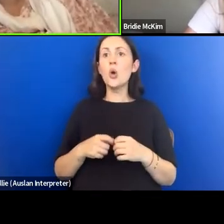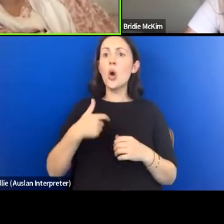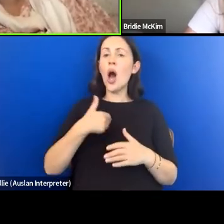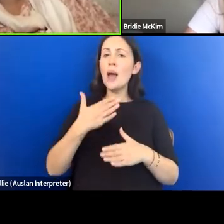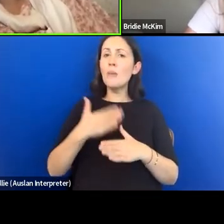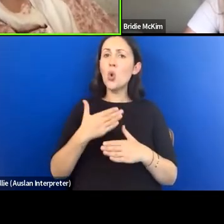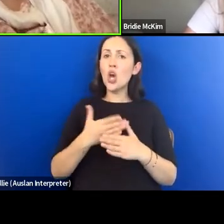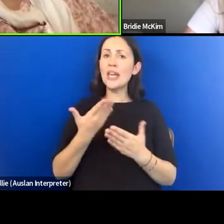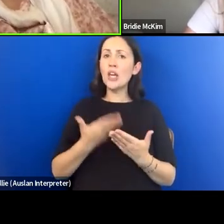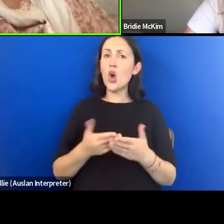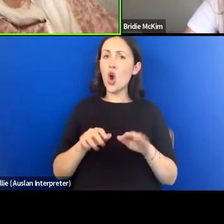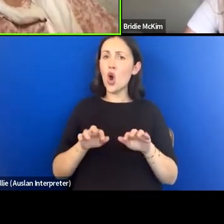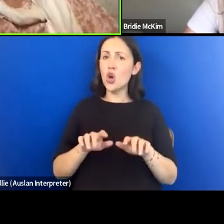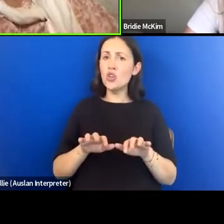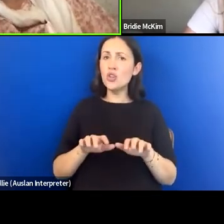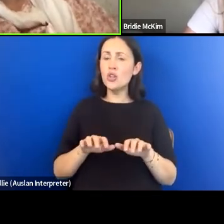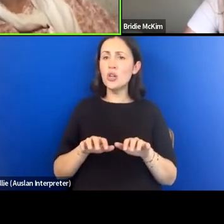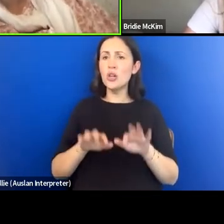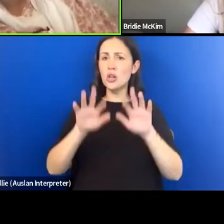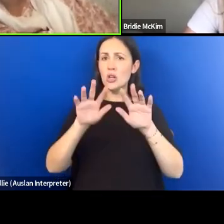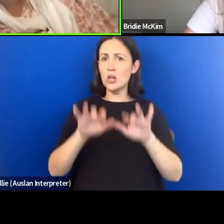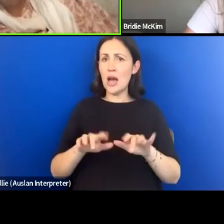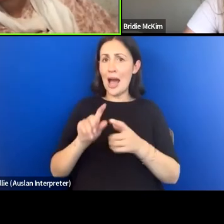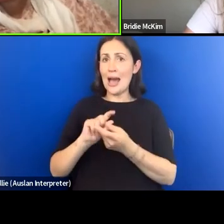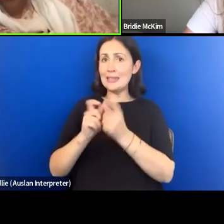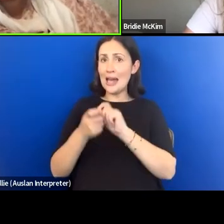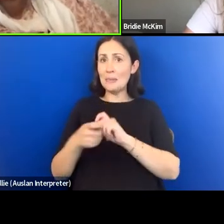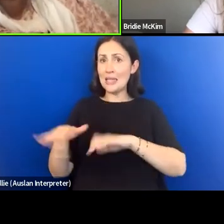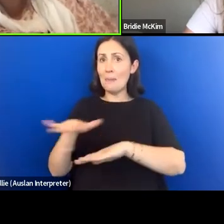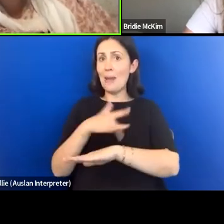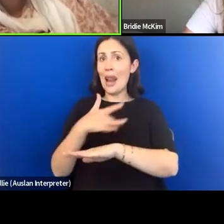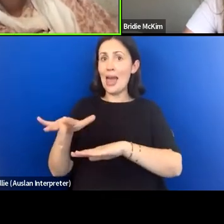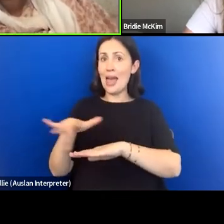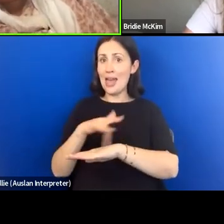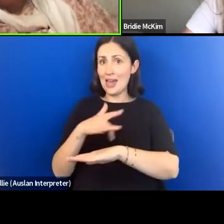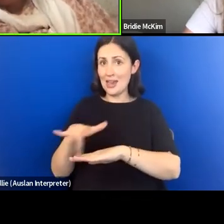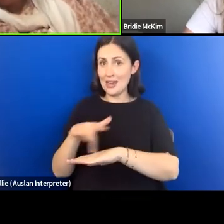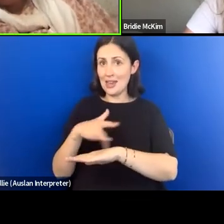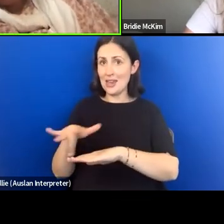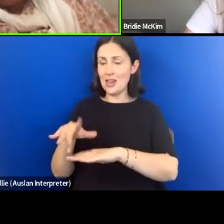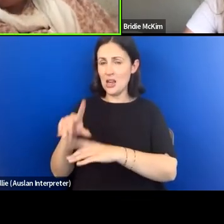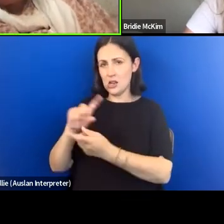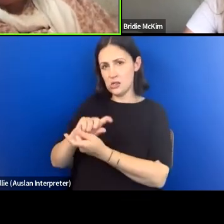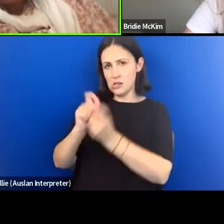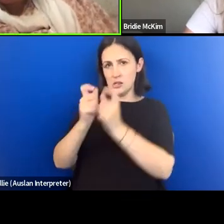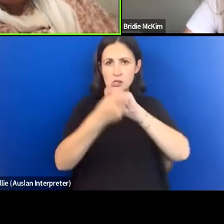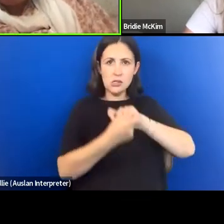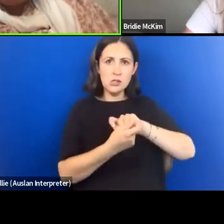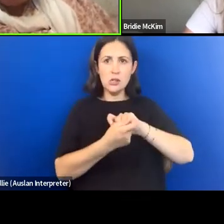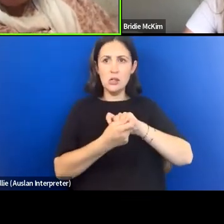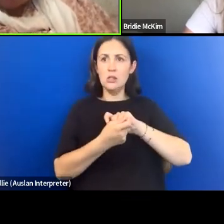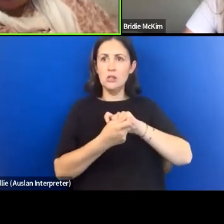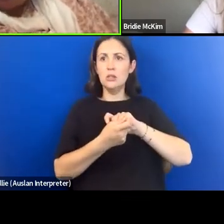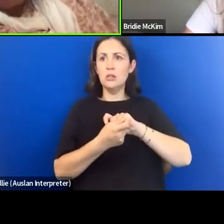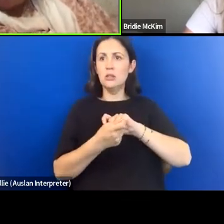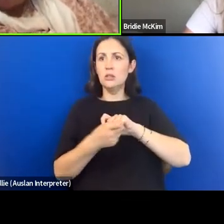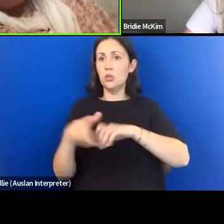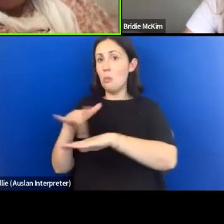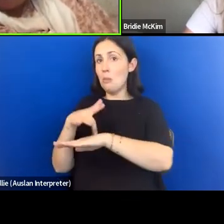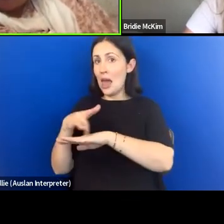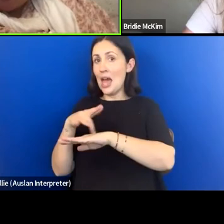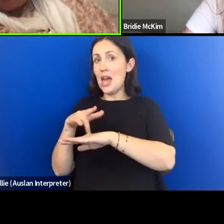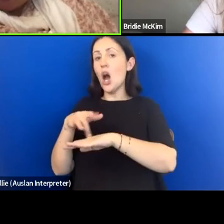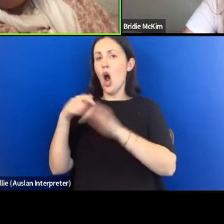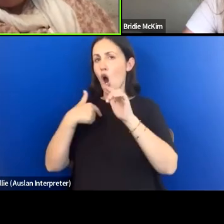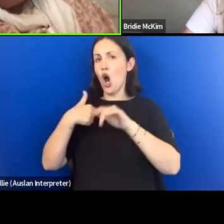working on adapting a play that I wrote into a sort